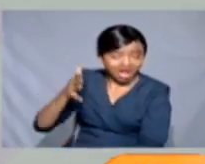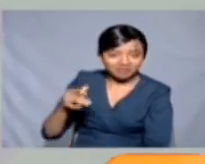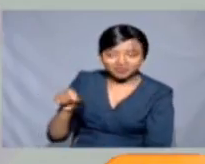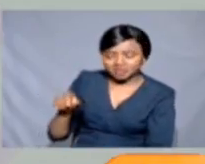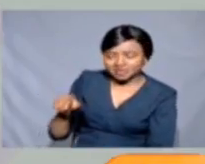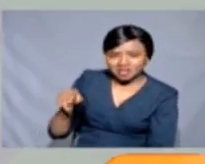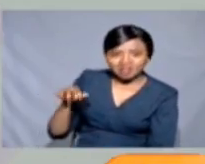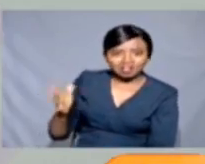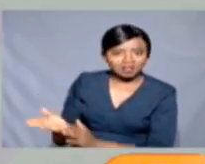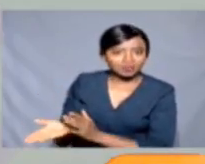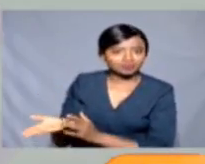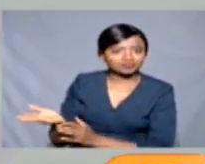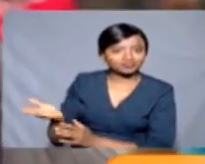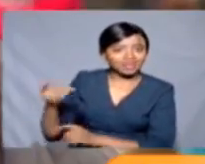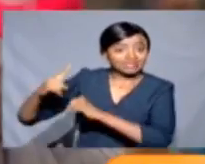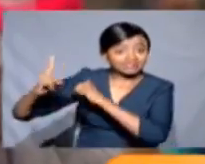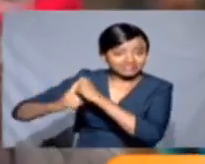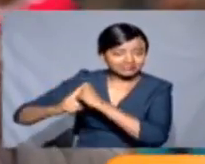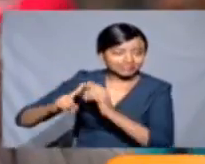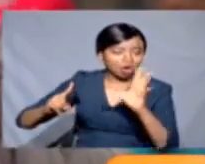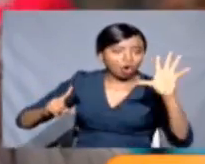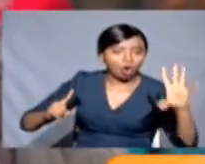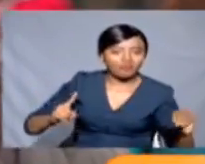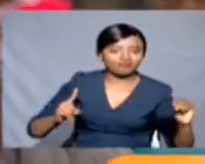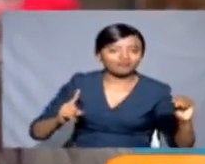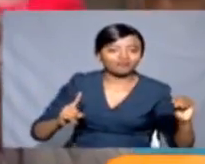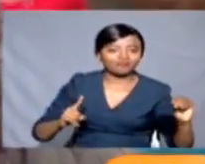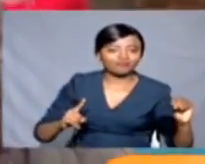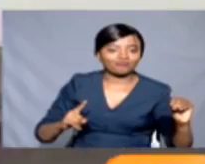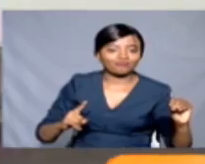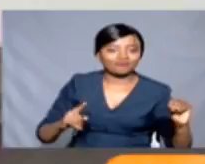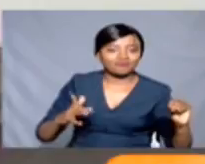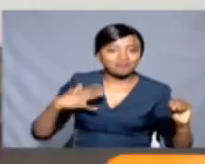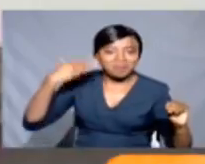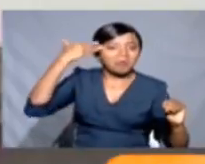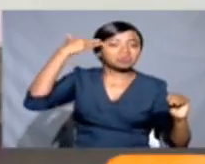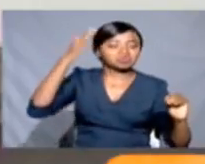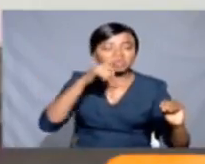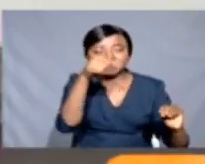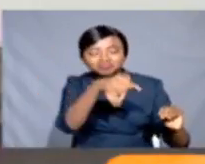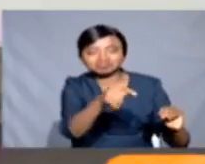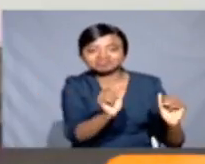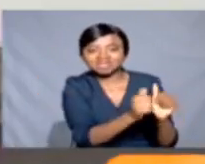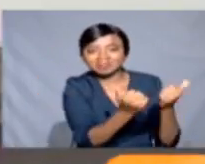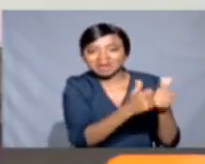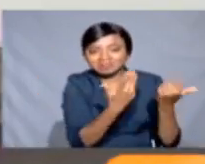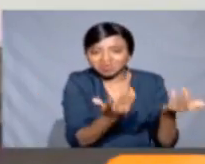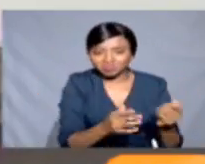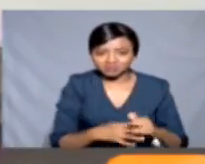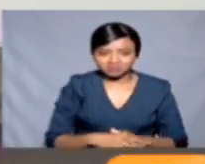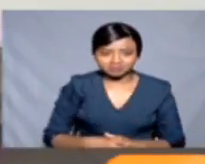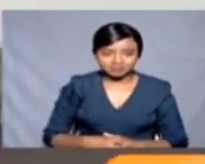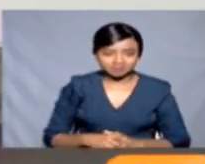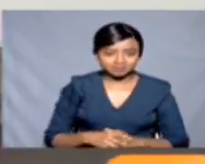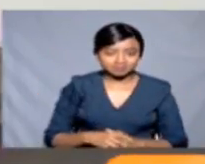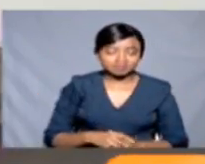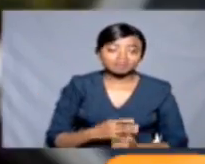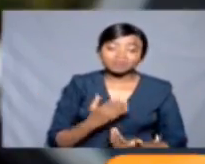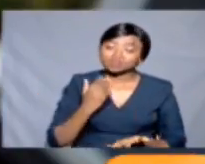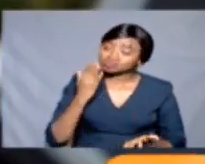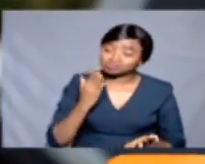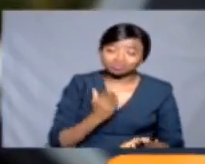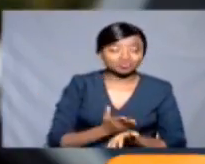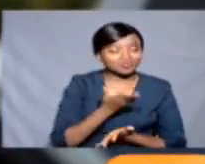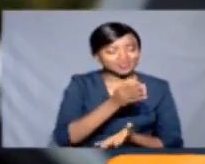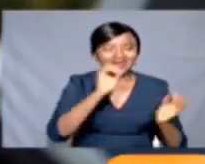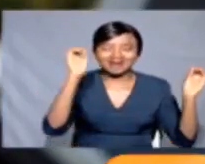asubuhi wanazima. Ndio watu wasijue ni nini wakinaendelea. The predisposing factors are there.